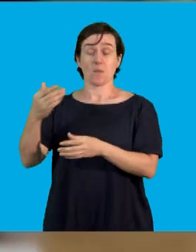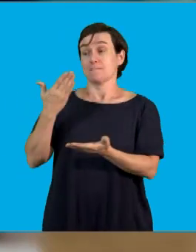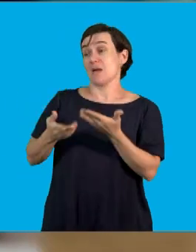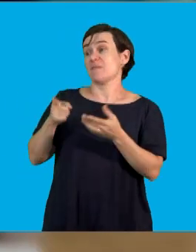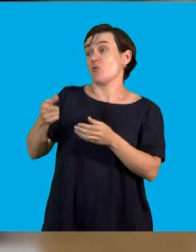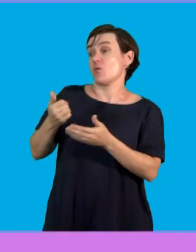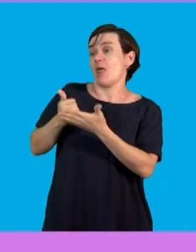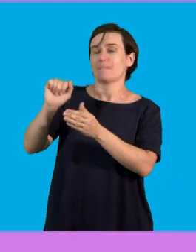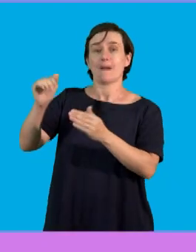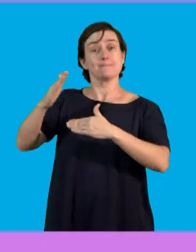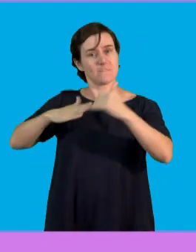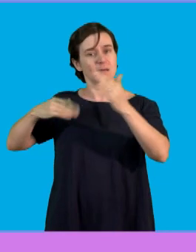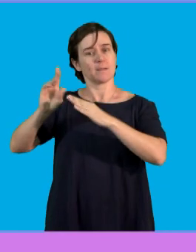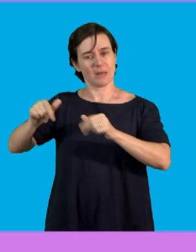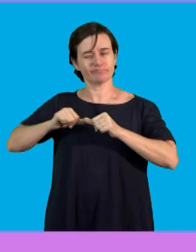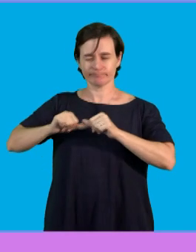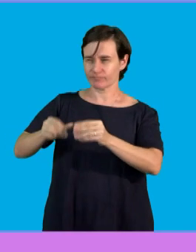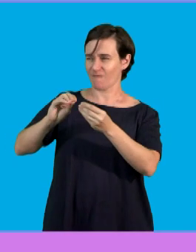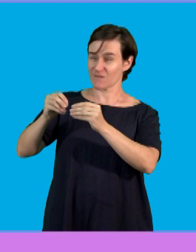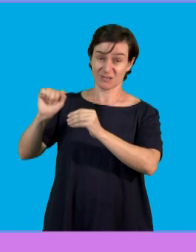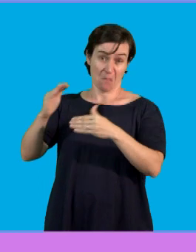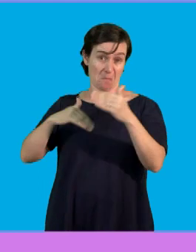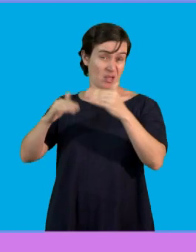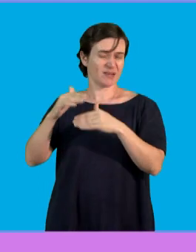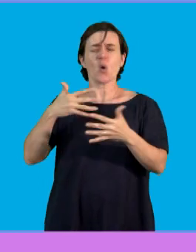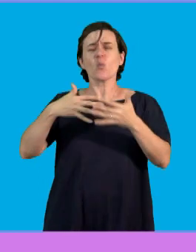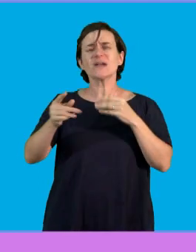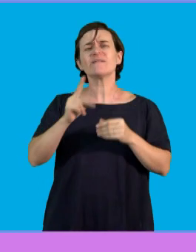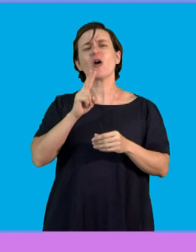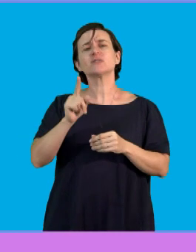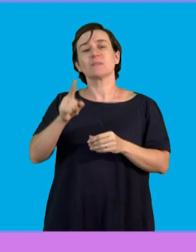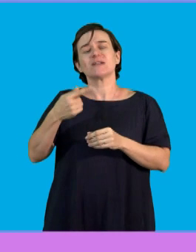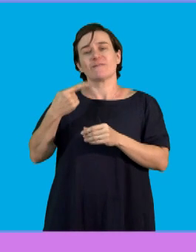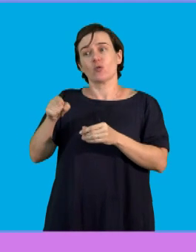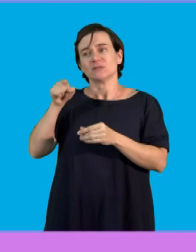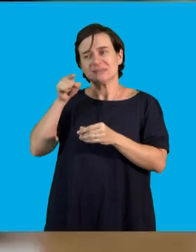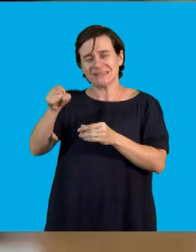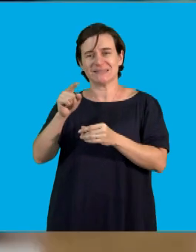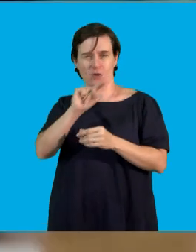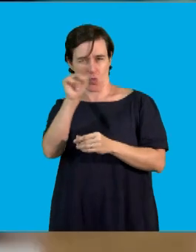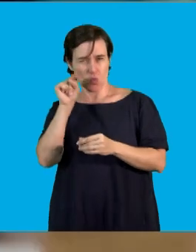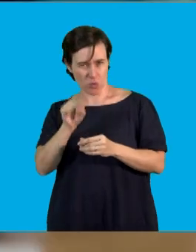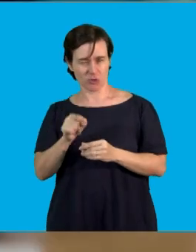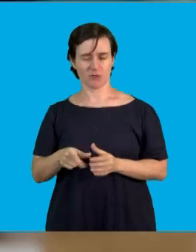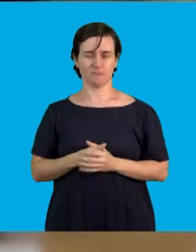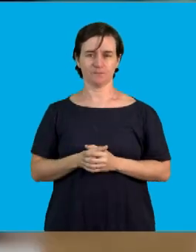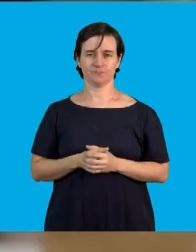sure whatever answer that you are giving us, it should be relevant to the given context. So